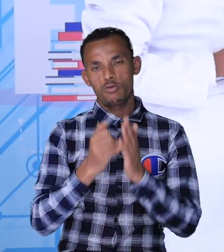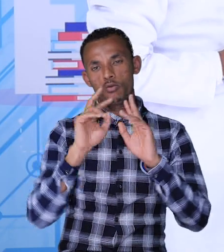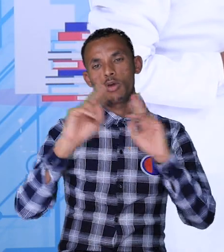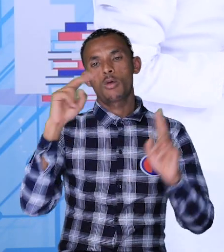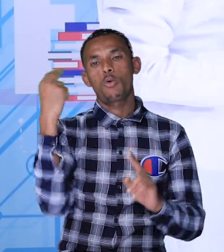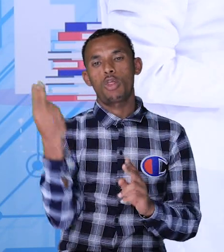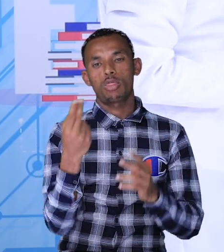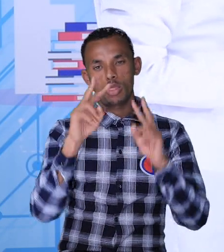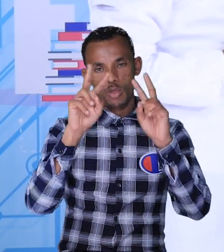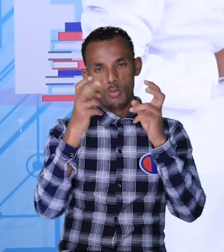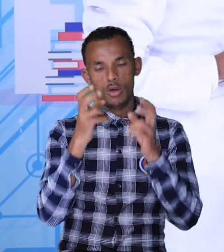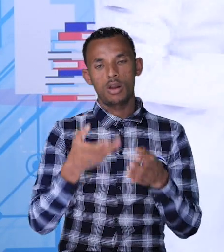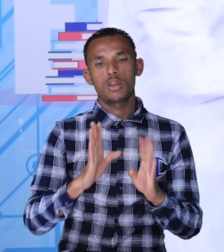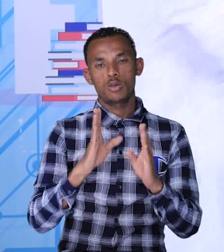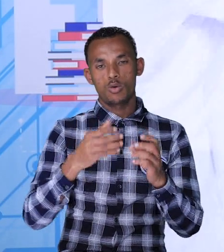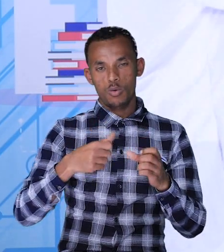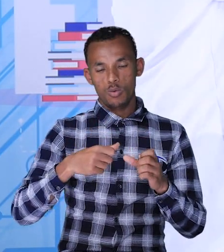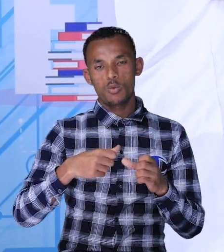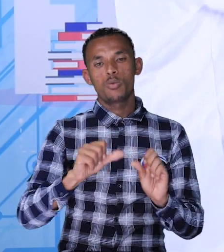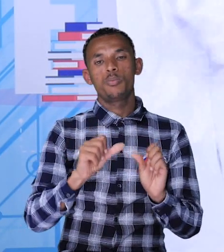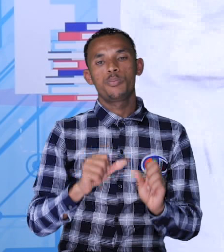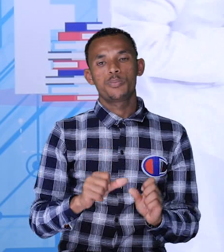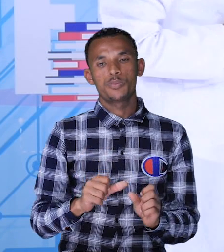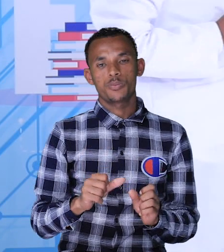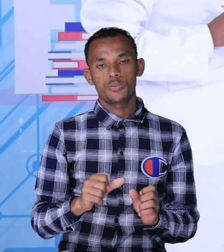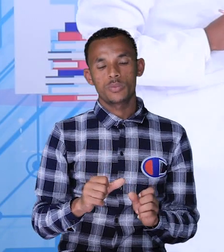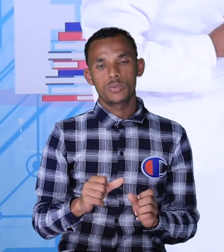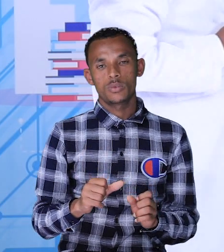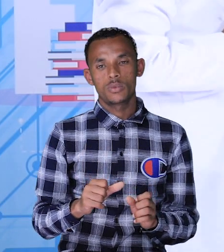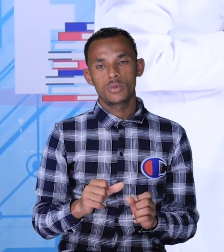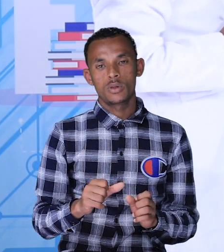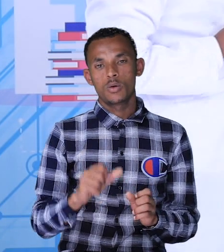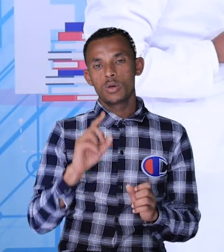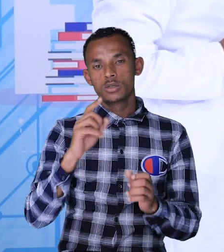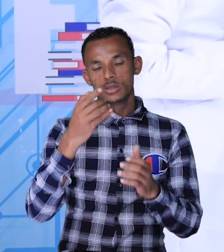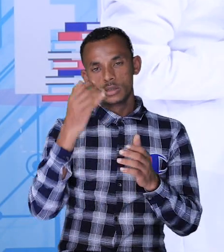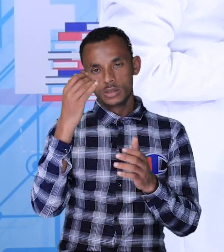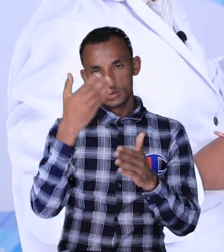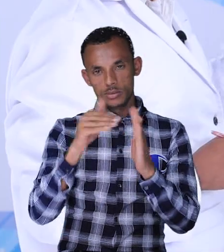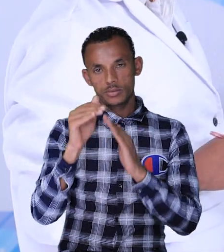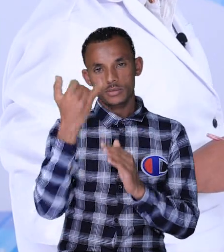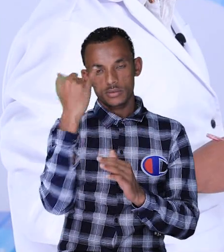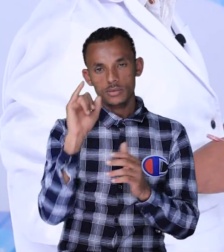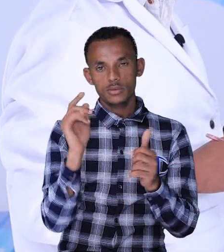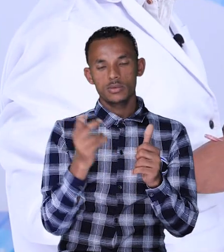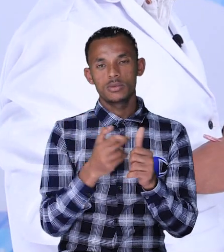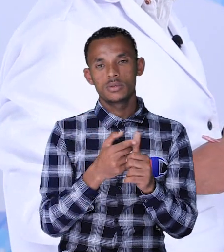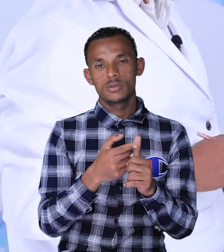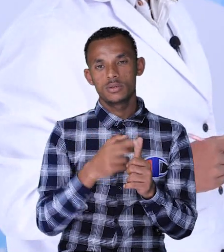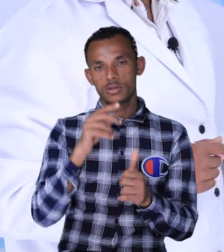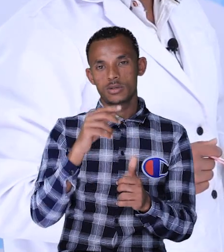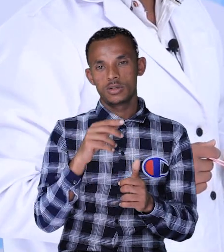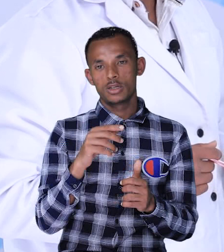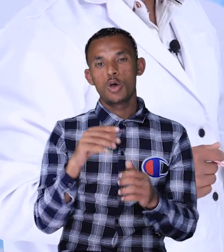important topic. So let's continue. Let's see what some term is. The first term here is